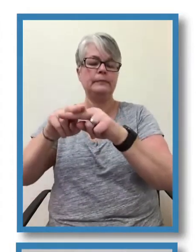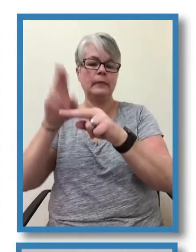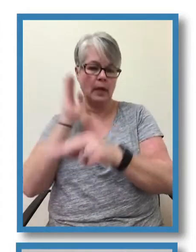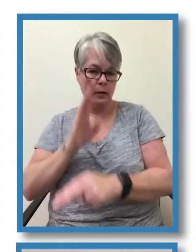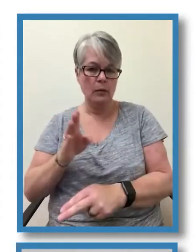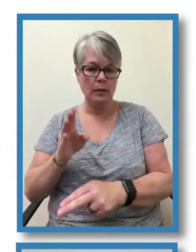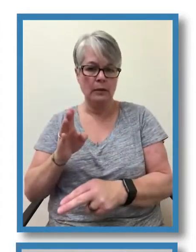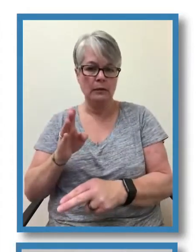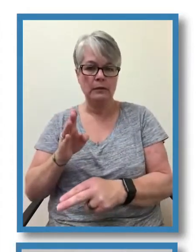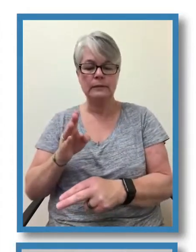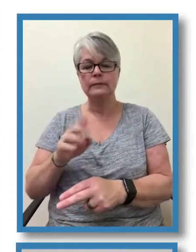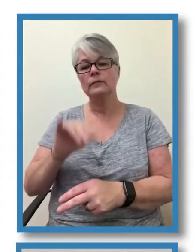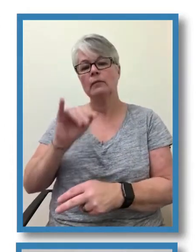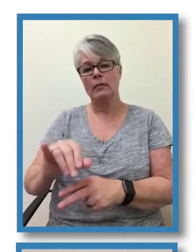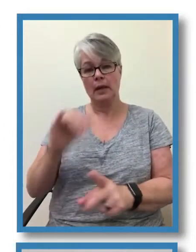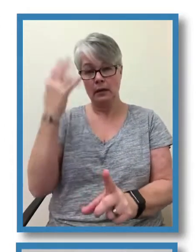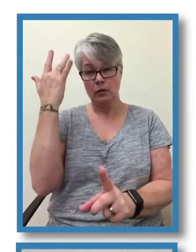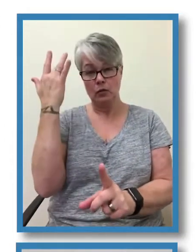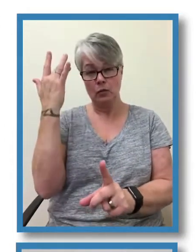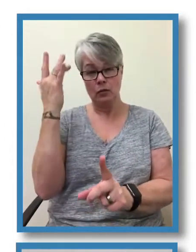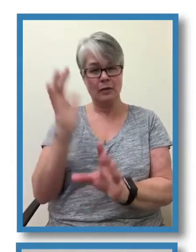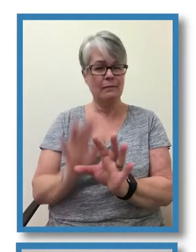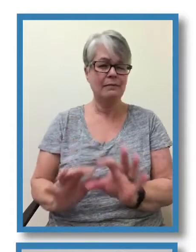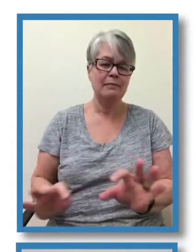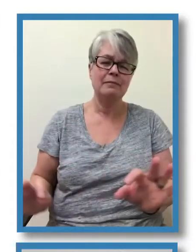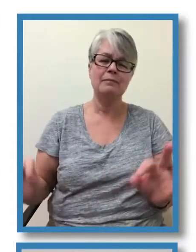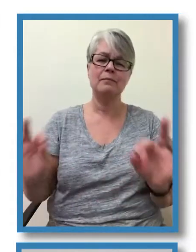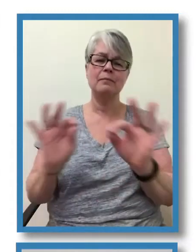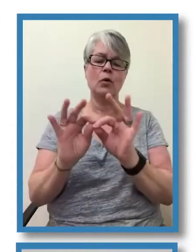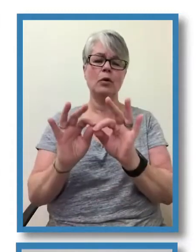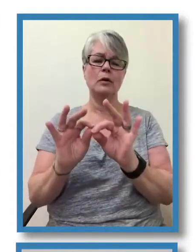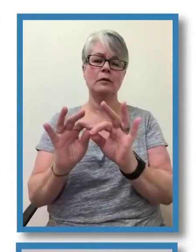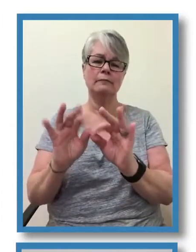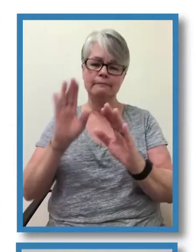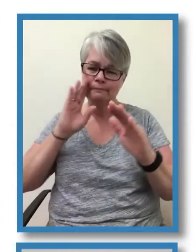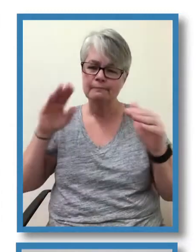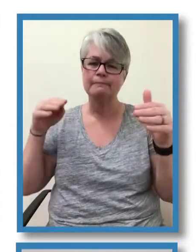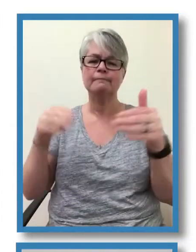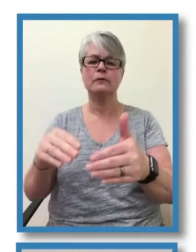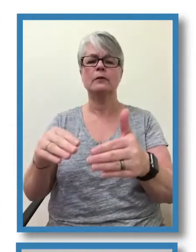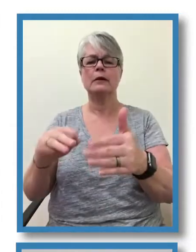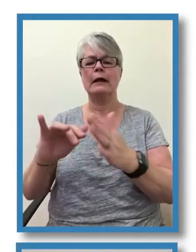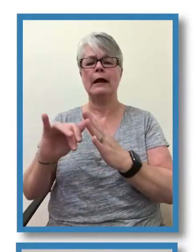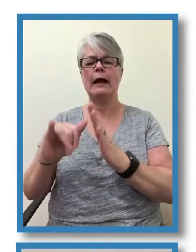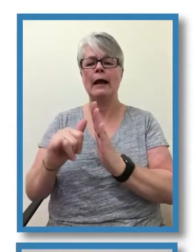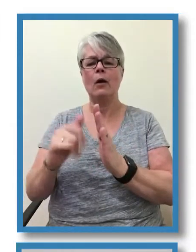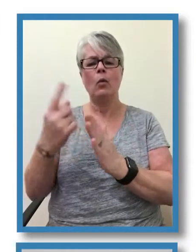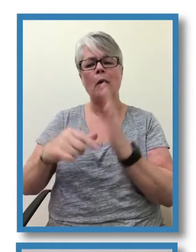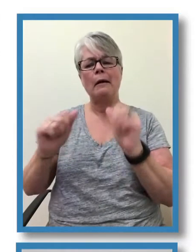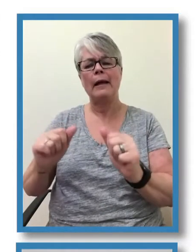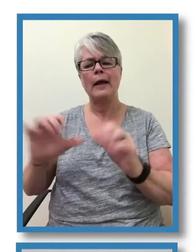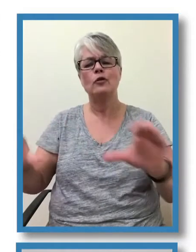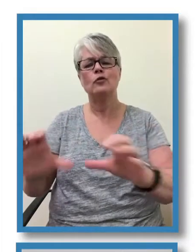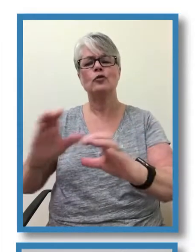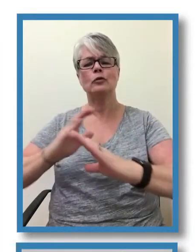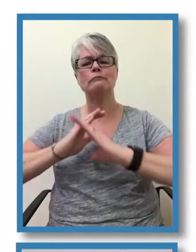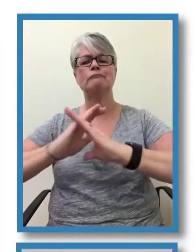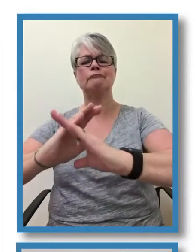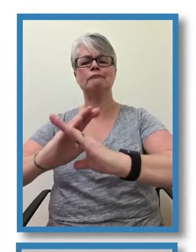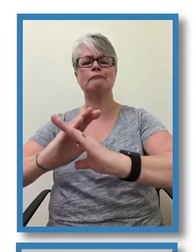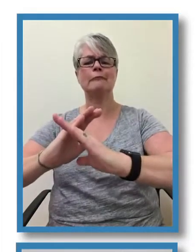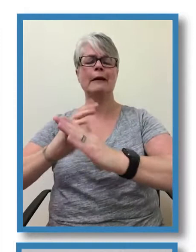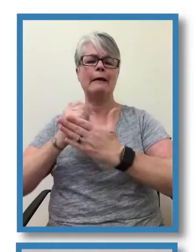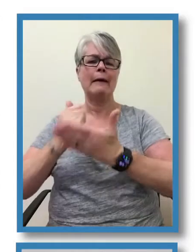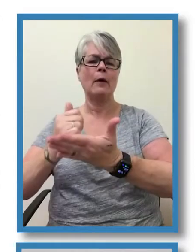and seeing what you can actually do about it to reduce your risk over time. I'm just going to touch on